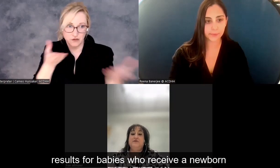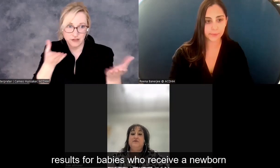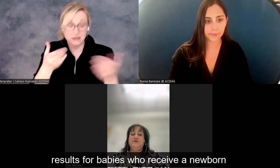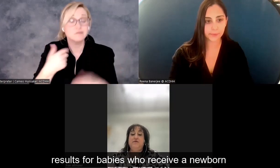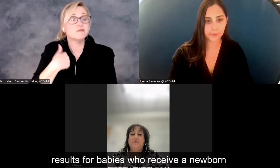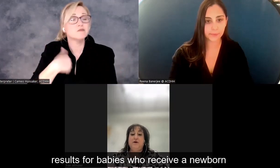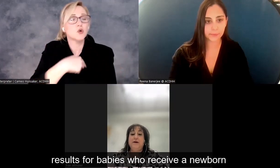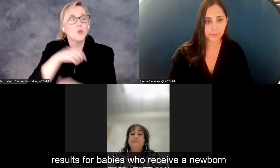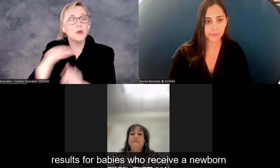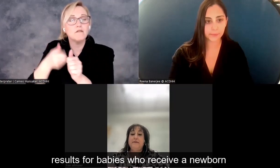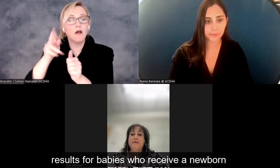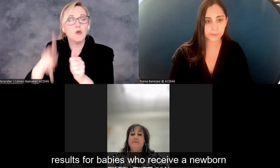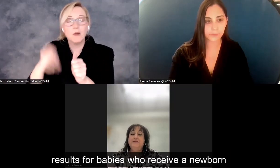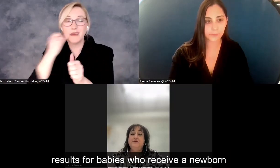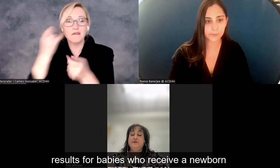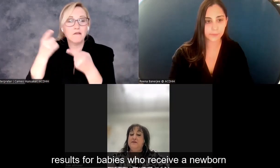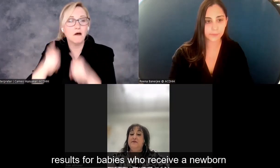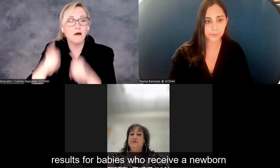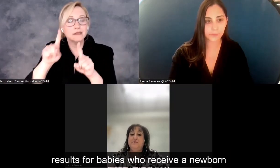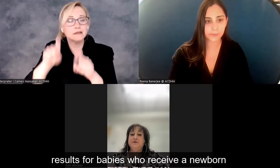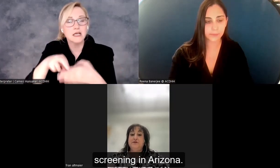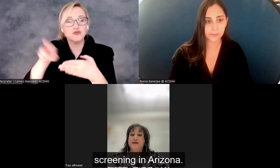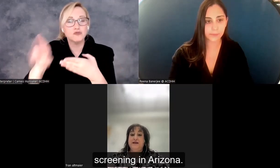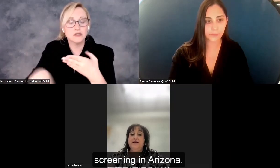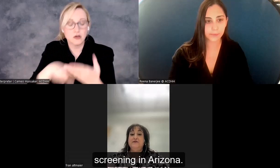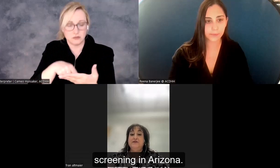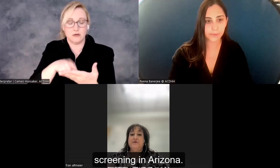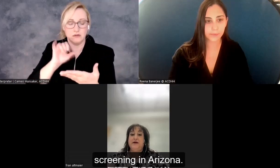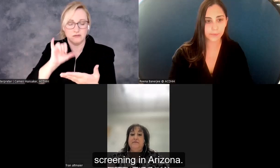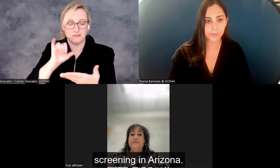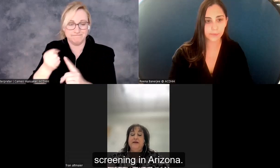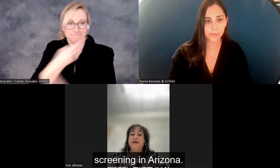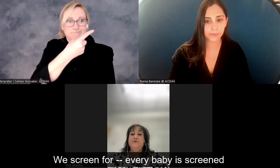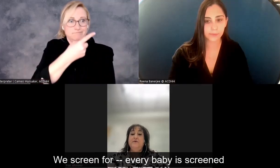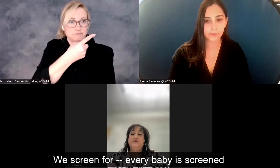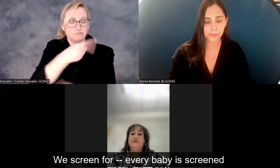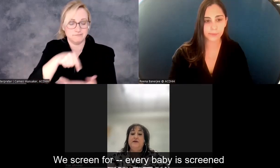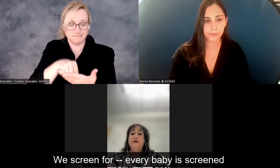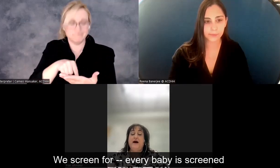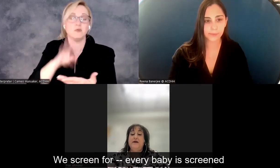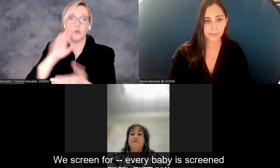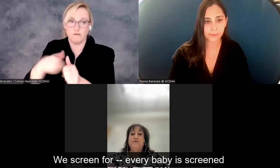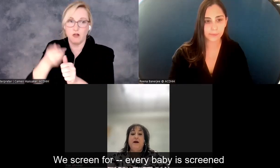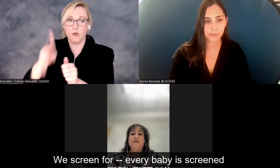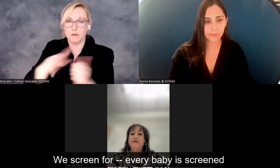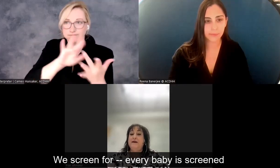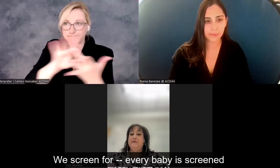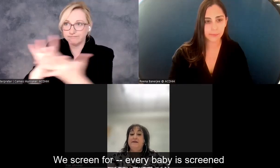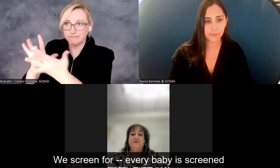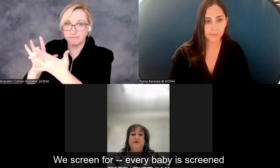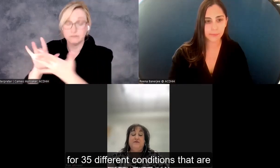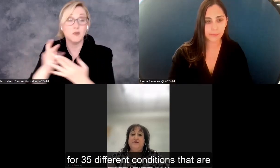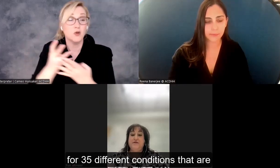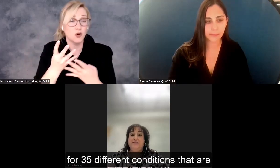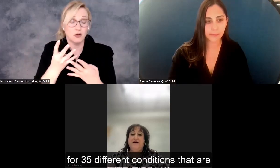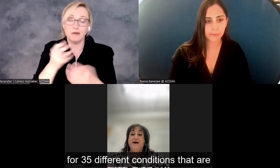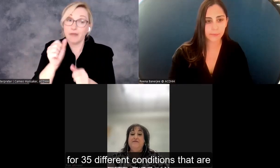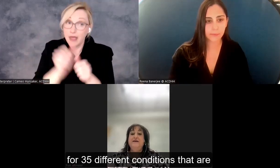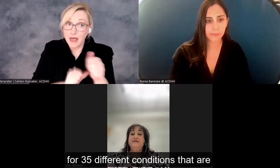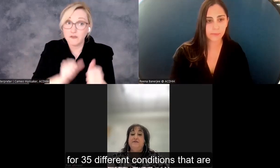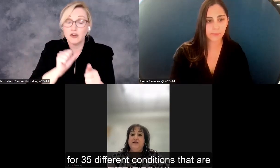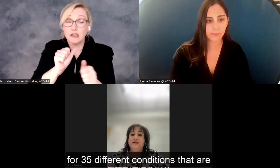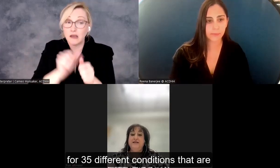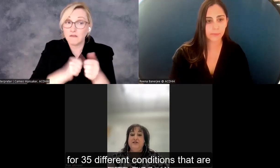test results for babies who receive a newborn screening in Arizona. We screen for every baby is screened for